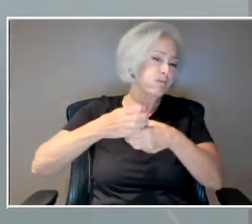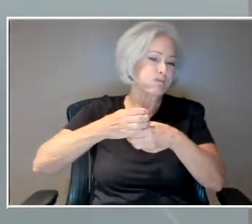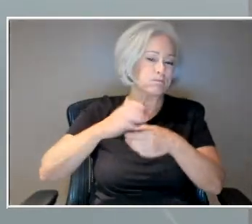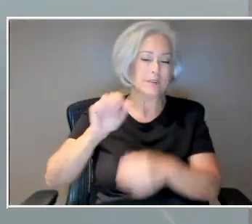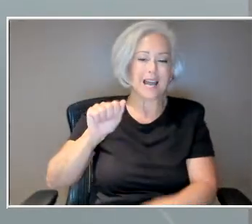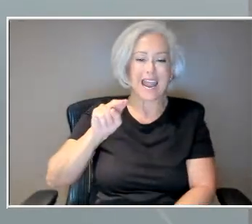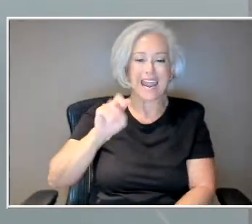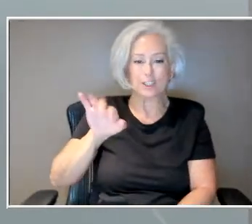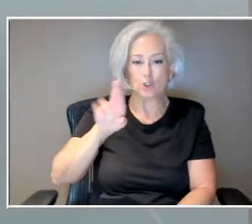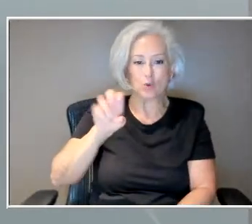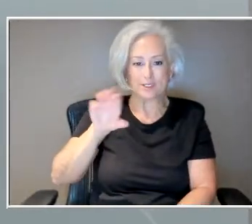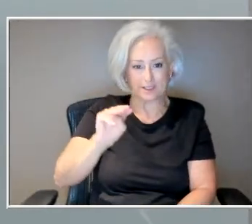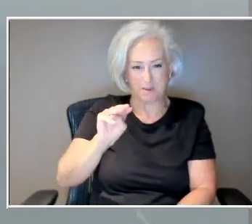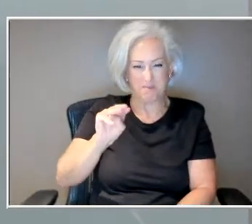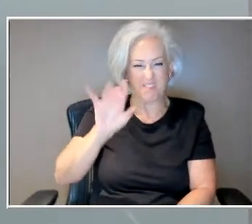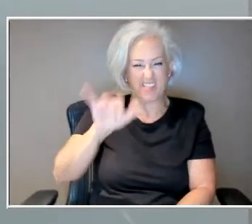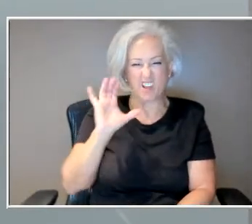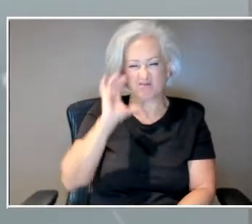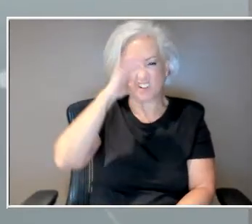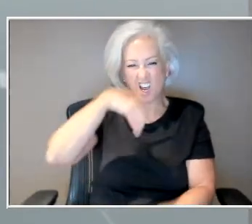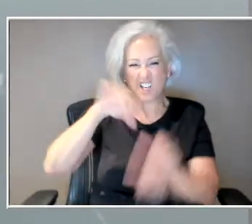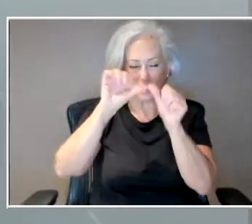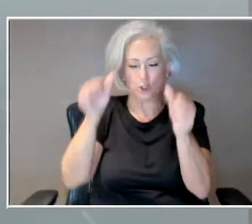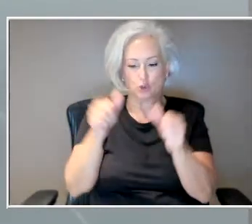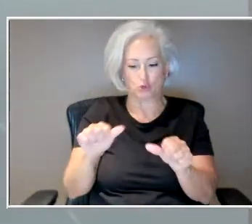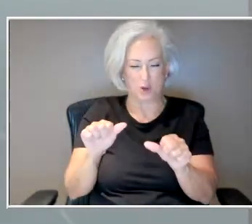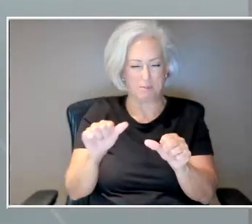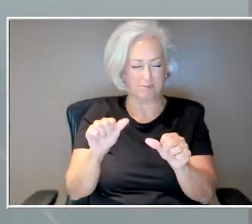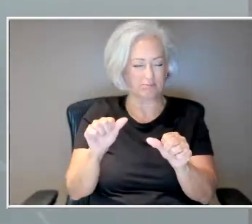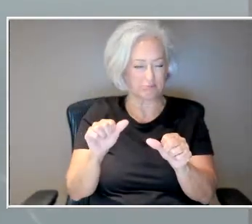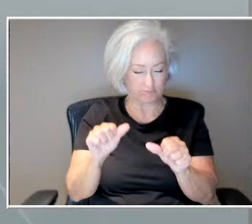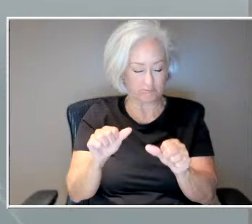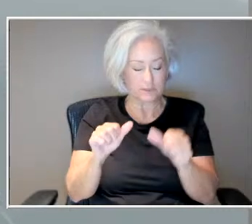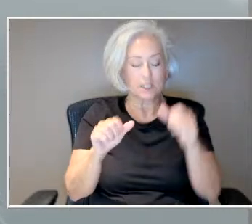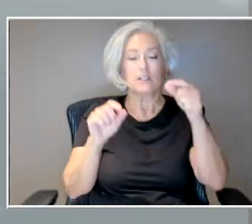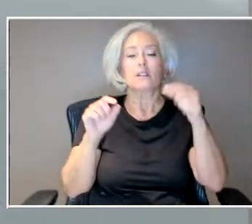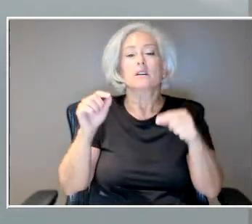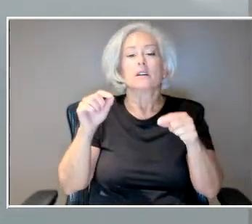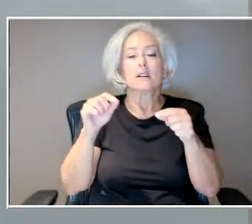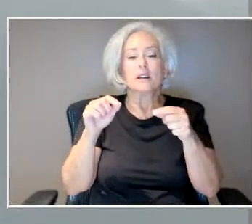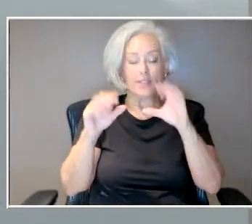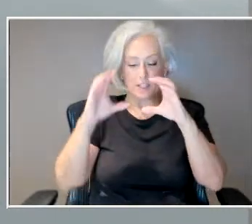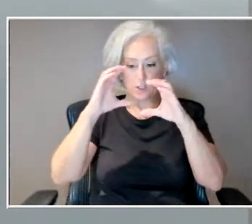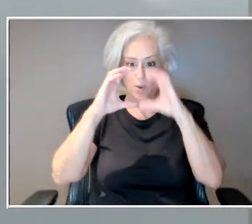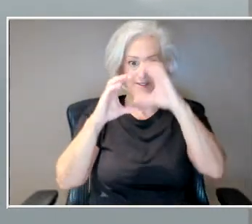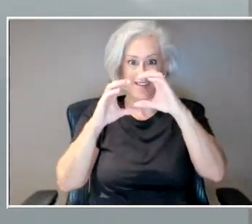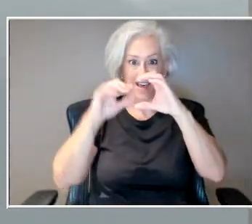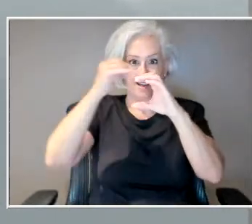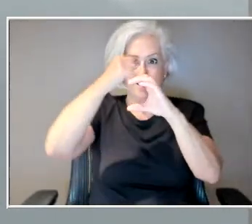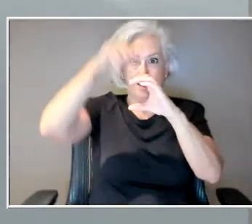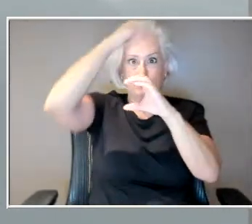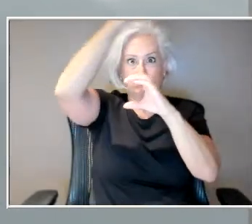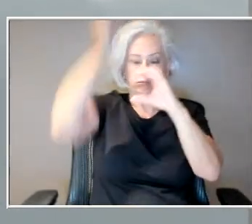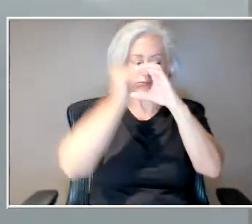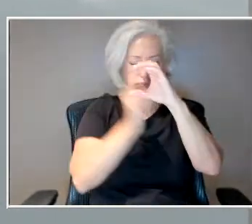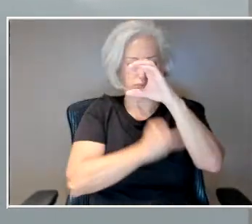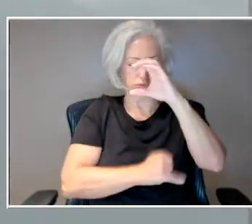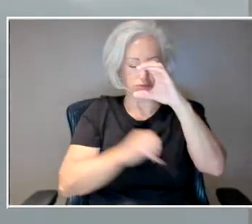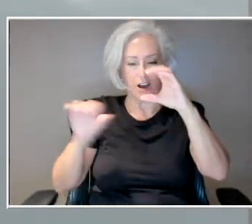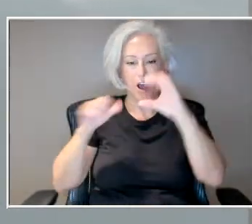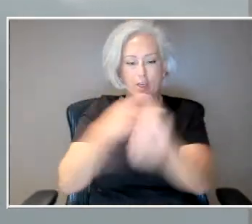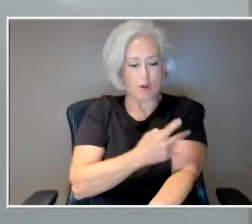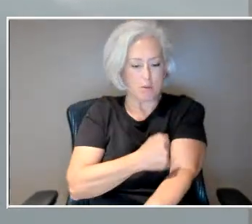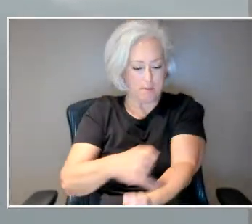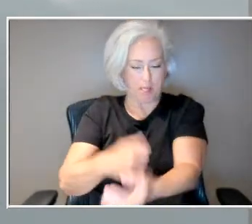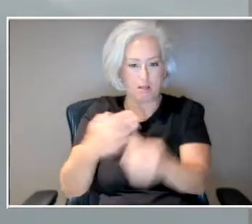shaped outpouching, and then the surrounding vessels coming around the aneurysm. The other arrow is pointing to a